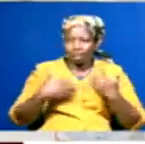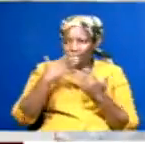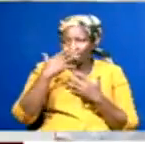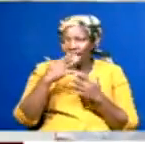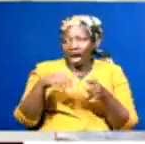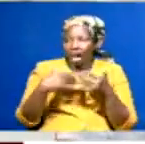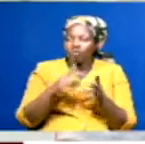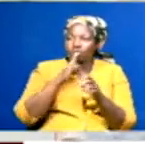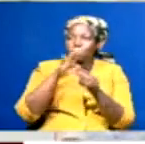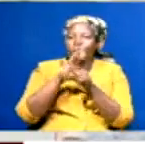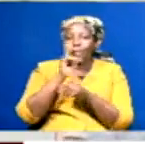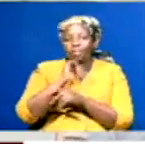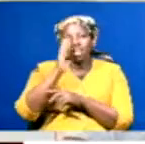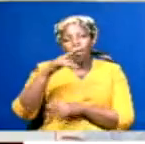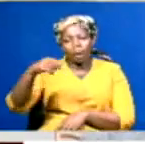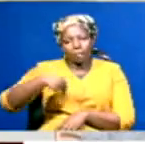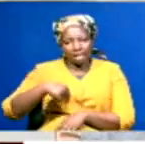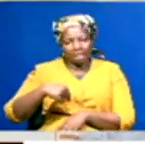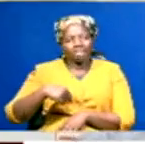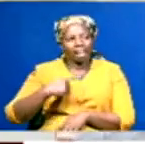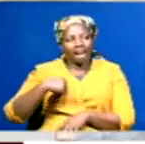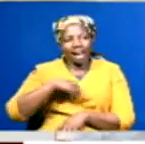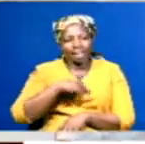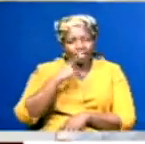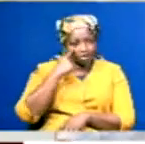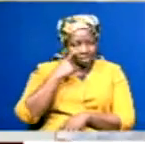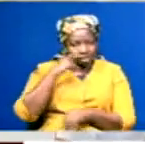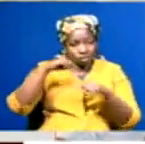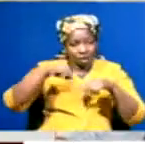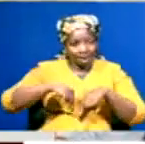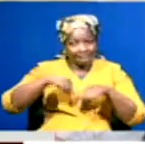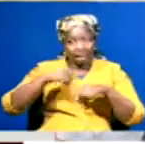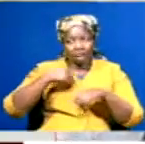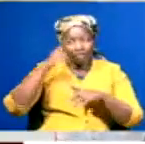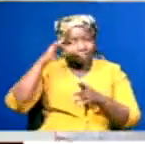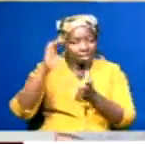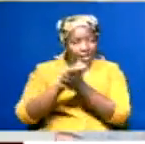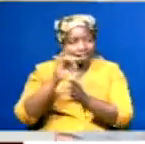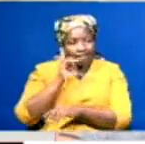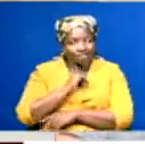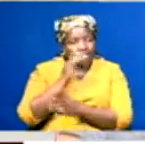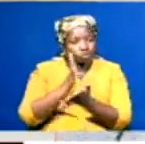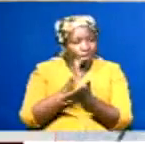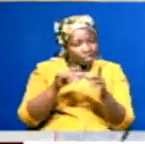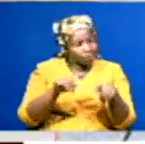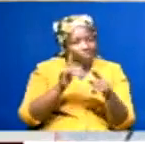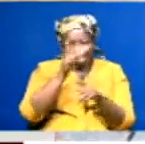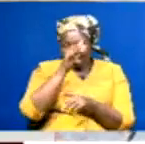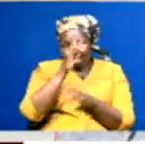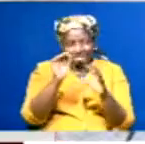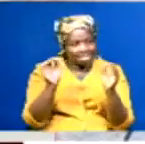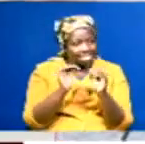ya kwamba watatufidia. Tumeona leo ndio tumeamini ya kwamba kweli wao kwa wanadudanganya.